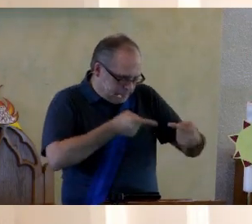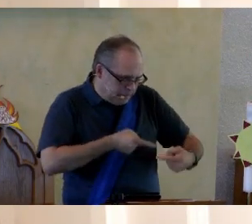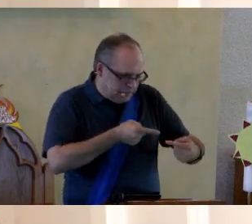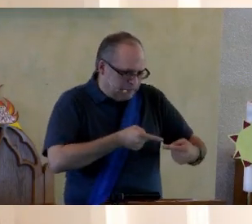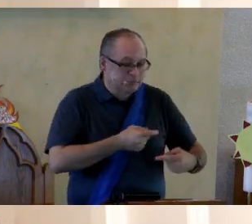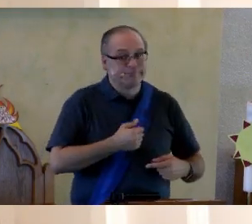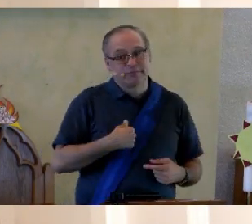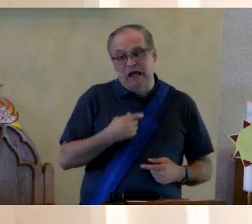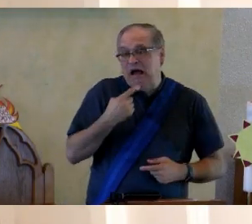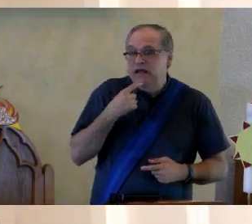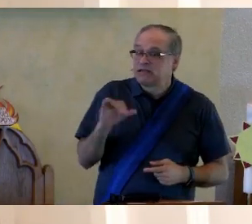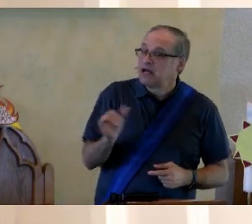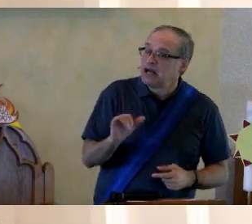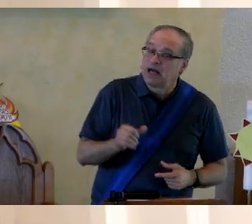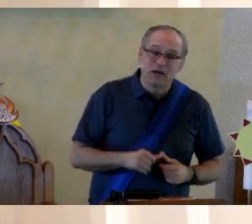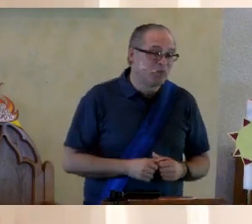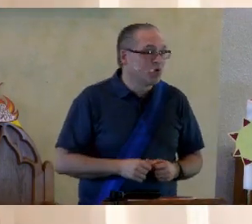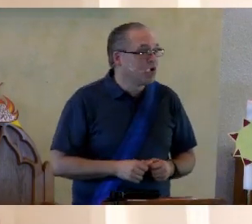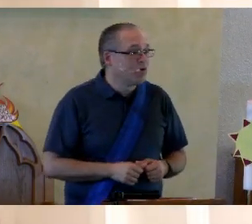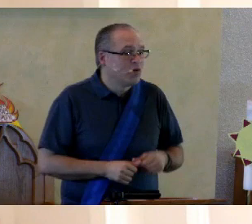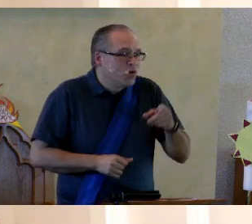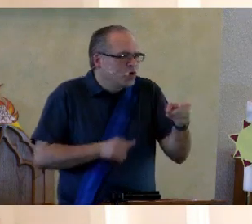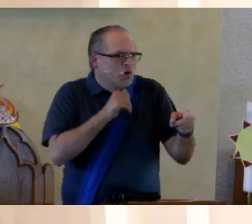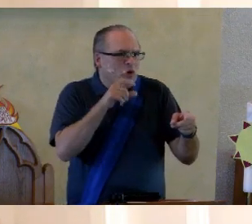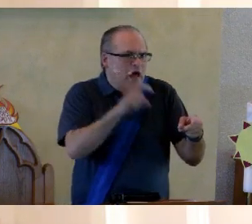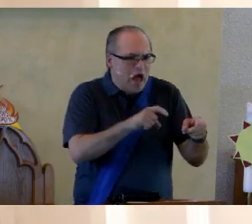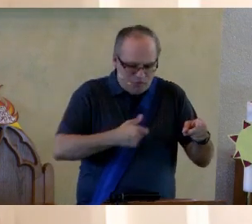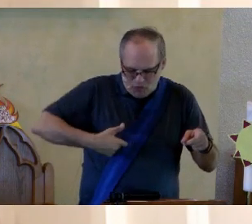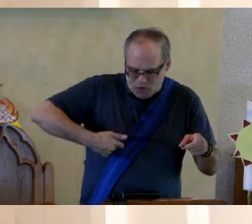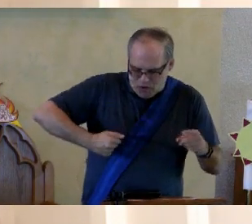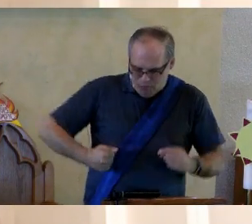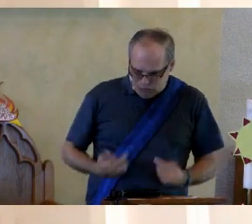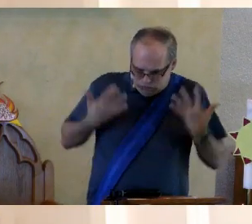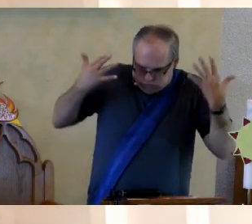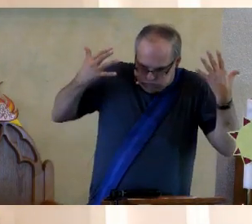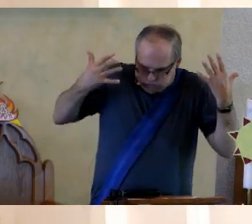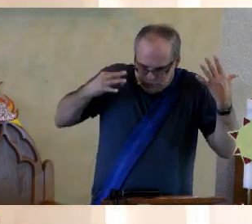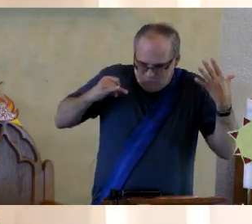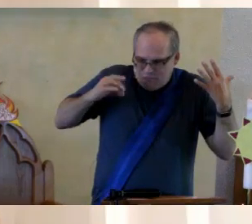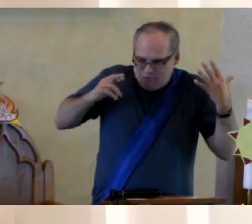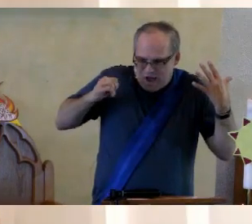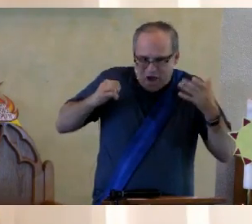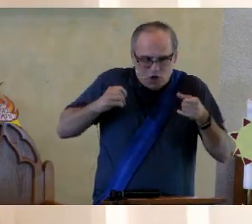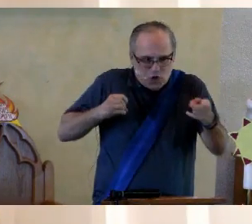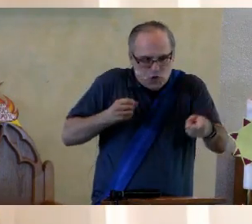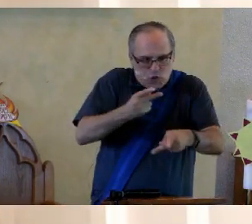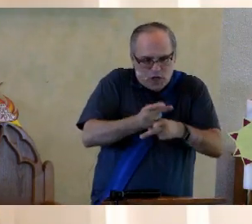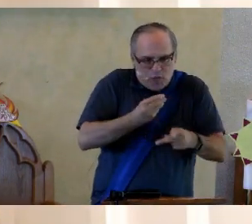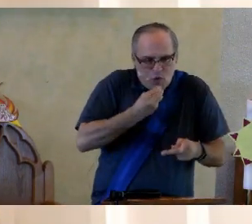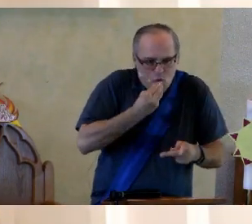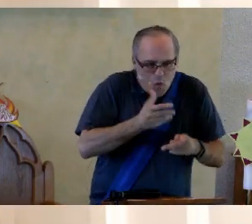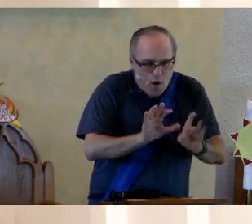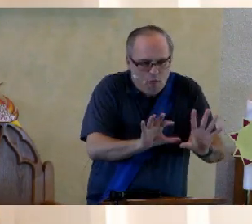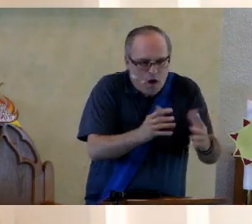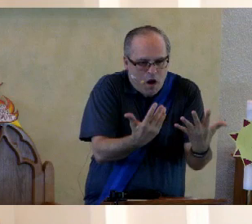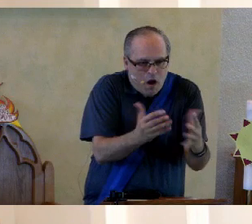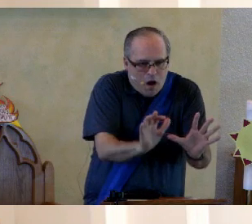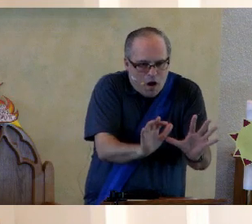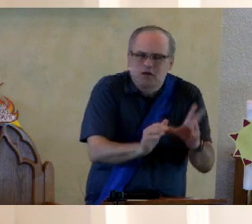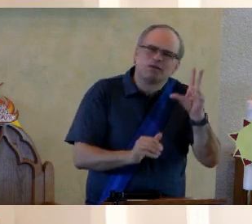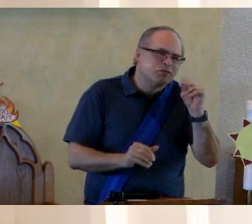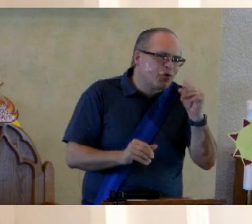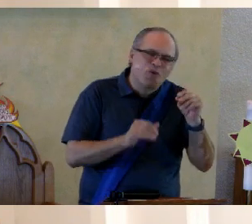thing. You do not have to set yourself on fire to keep others warm. Even though they have sacrificed their all to